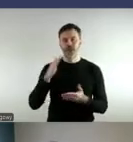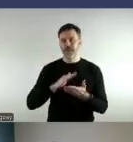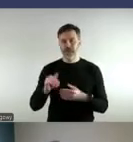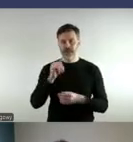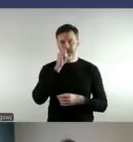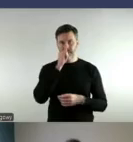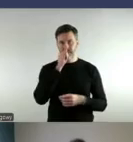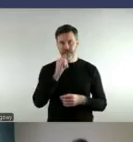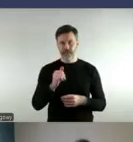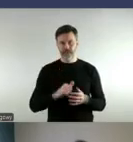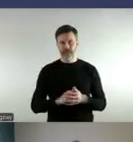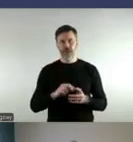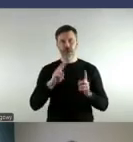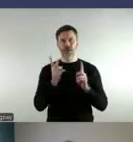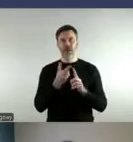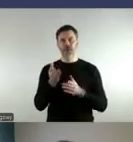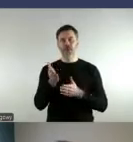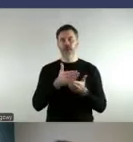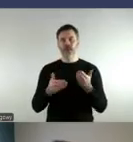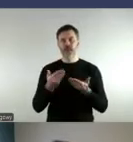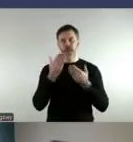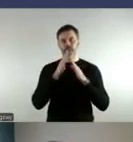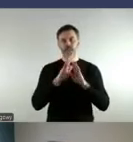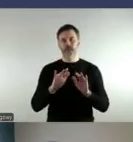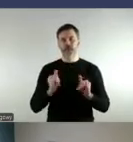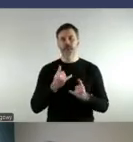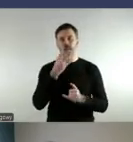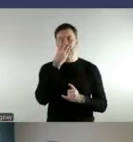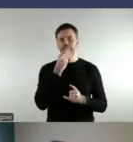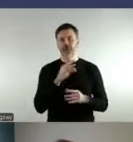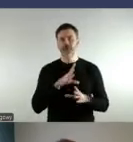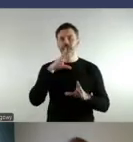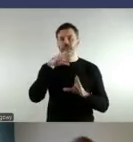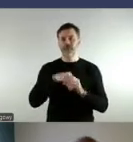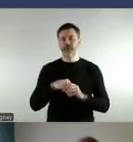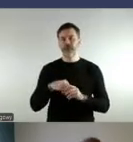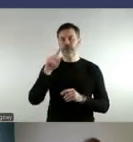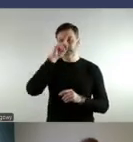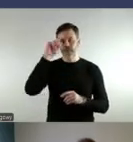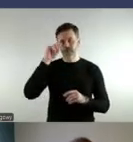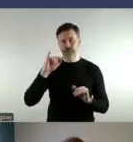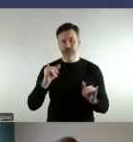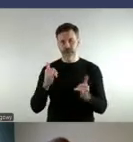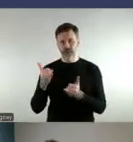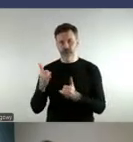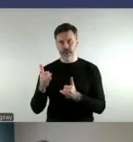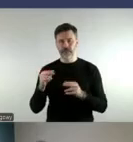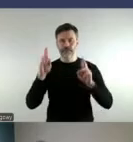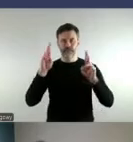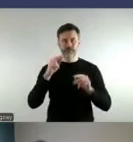our strategy to develop preparedness among the citizens, and I hope that our examples are